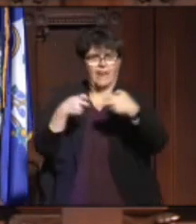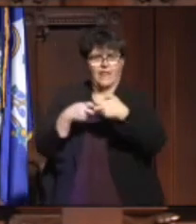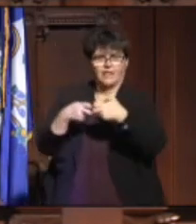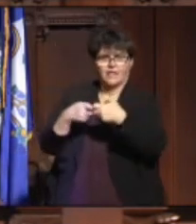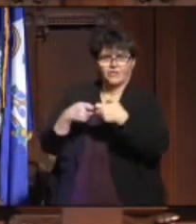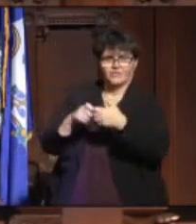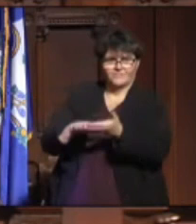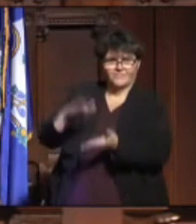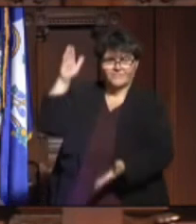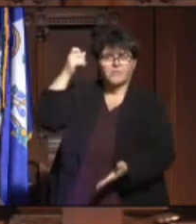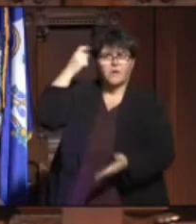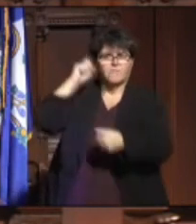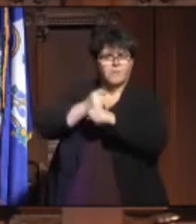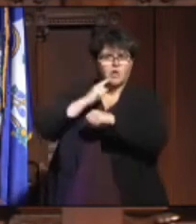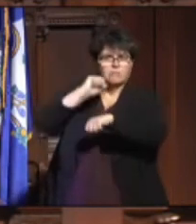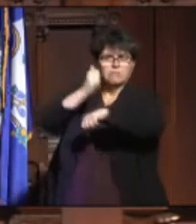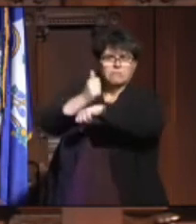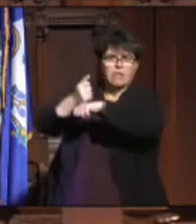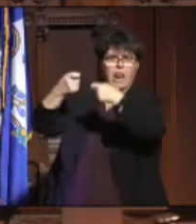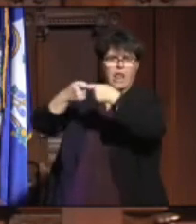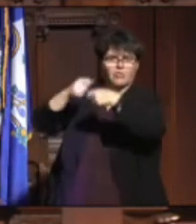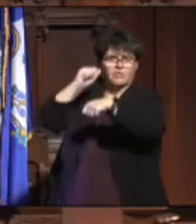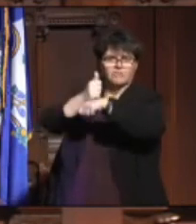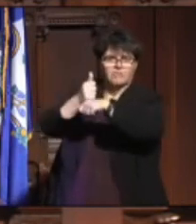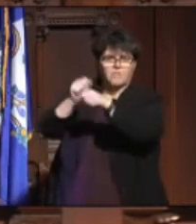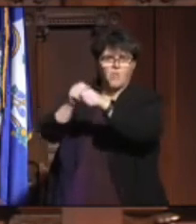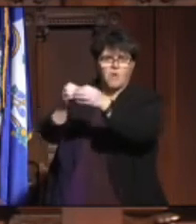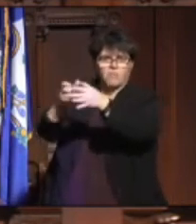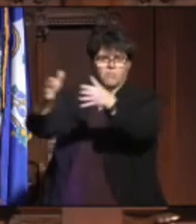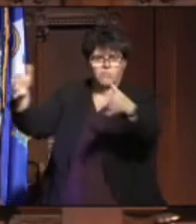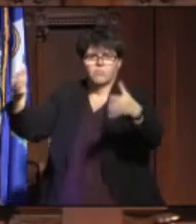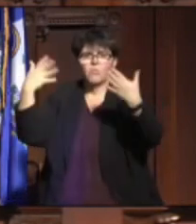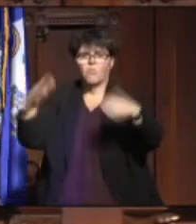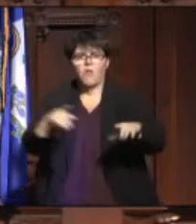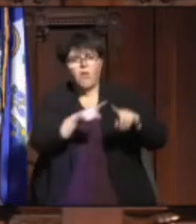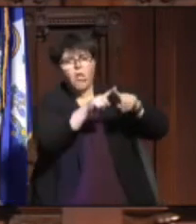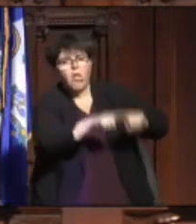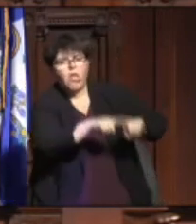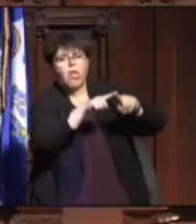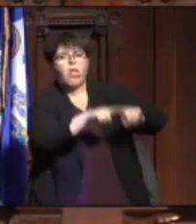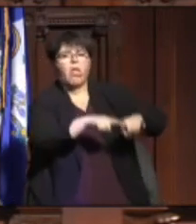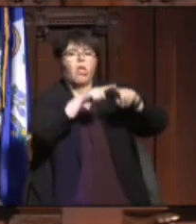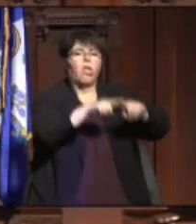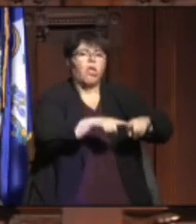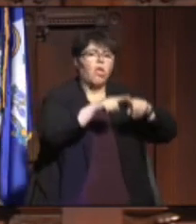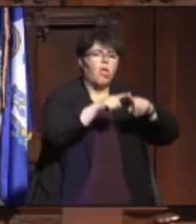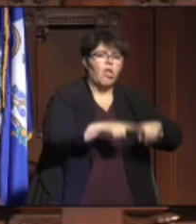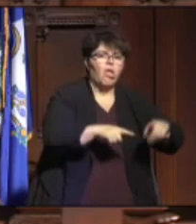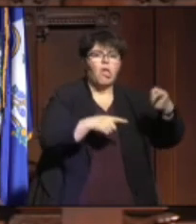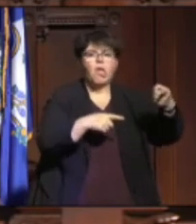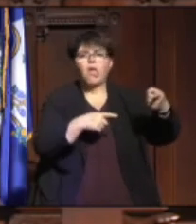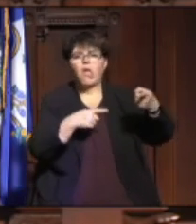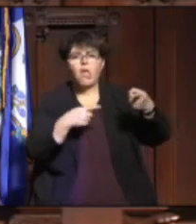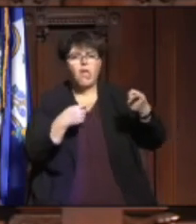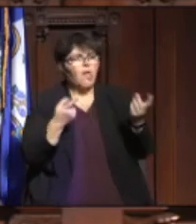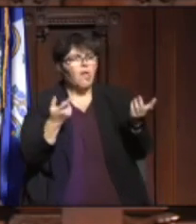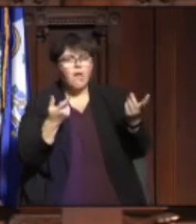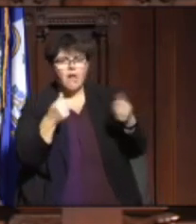us less dependent on faraway supply chains and giving us more control over our own